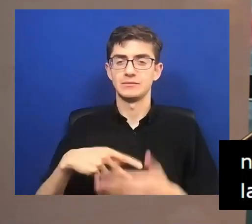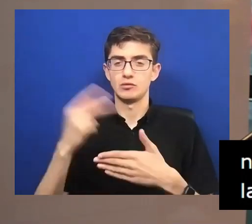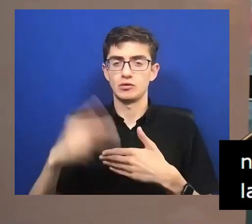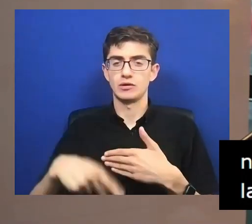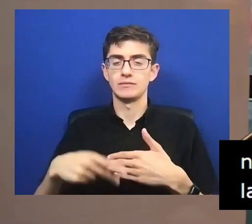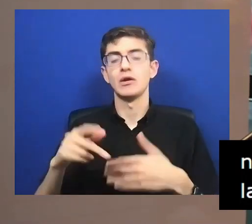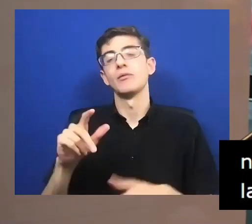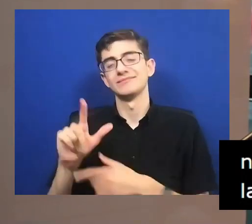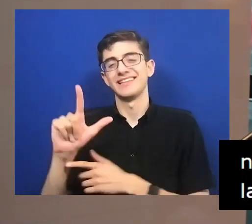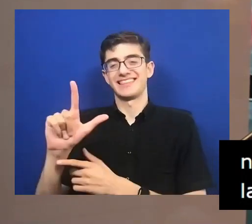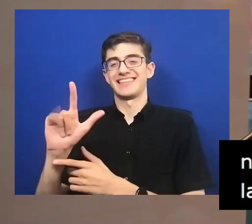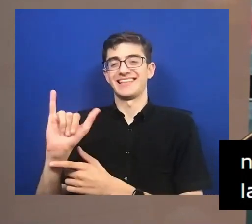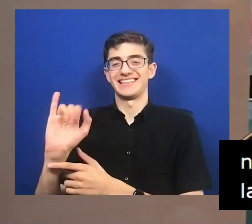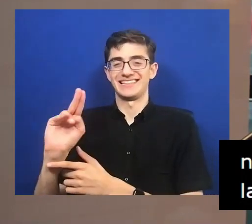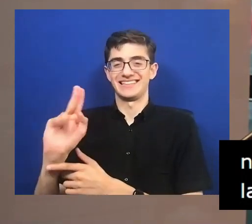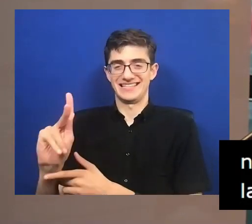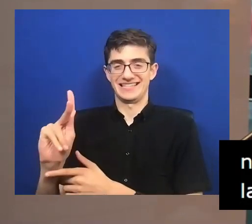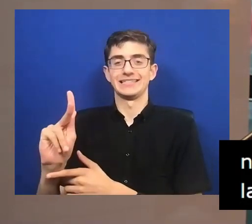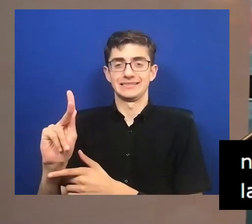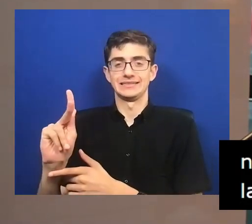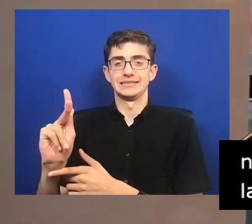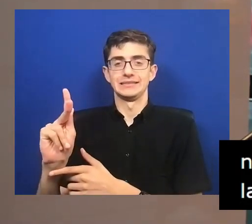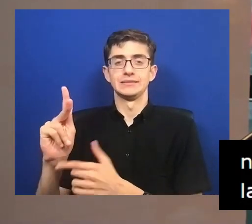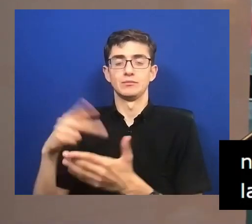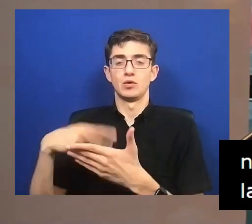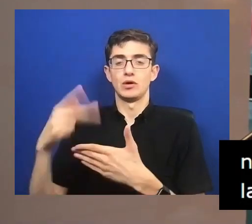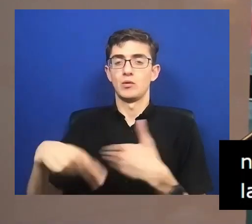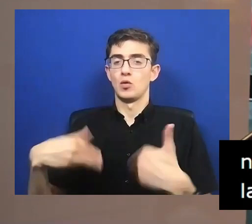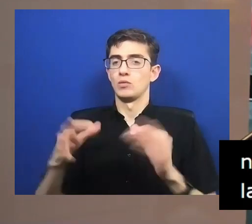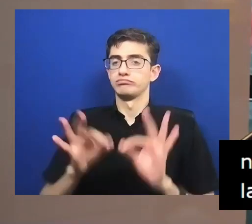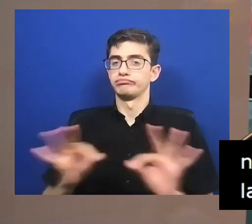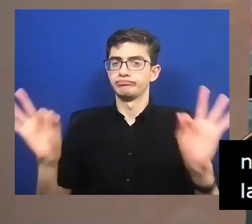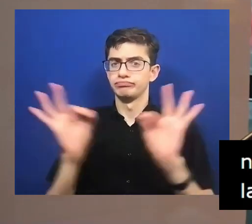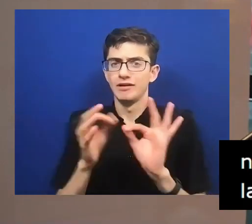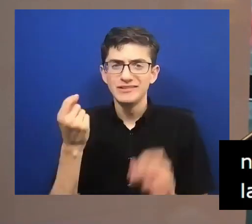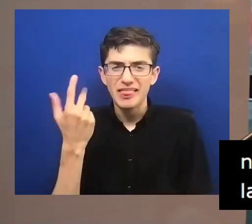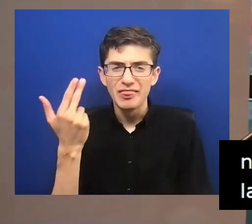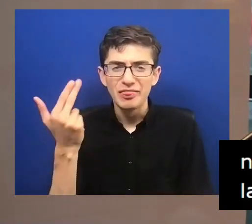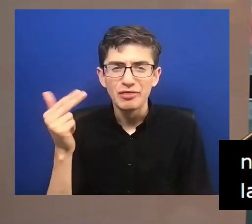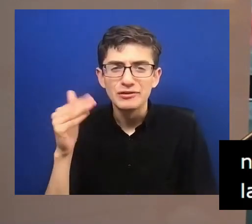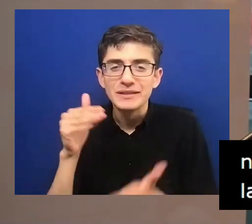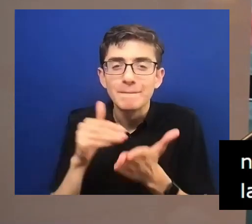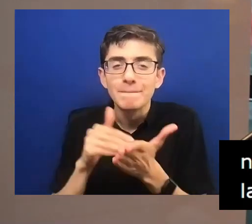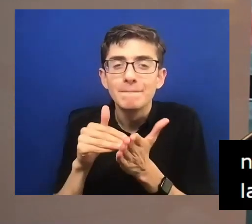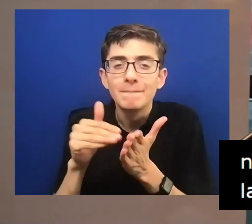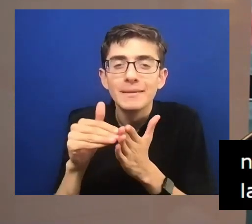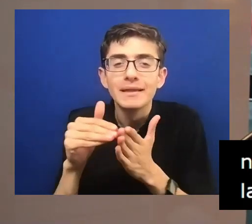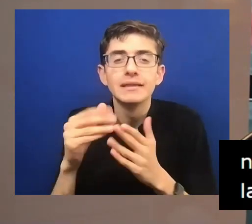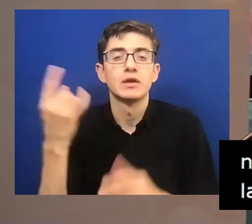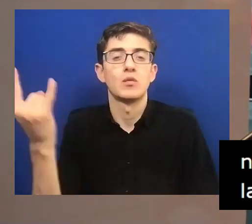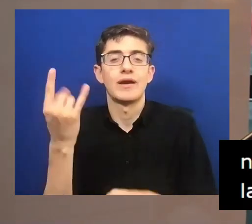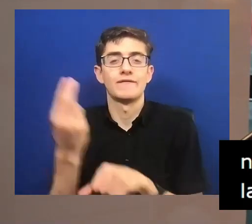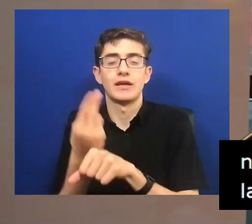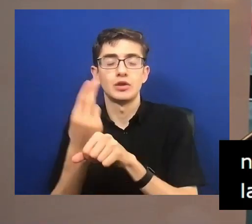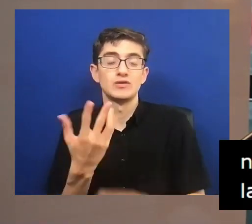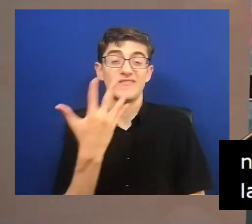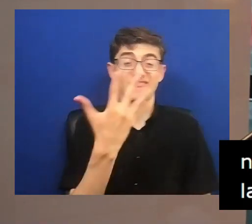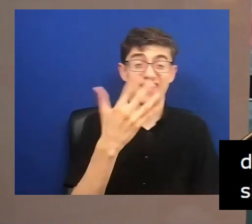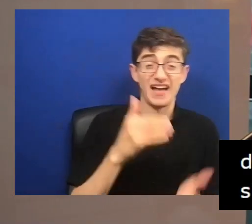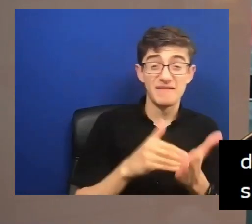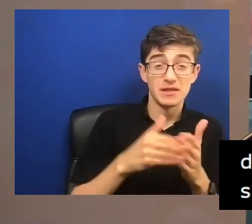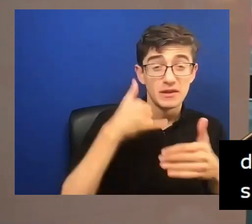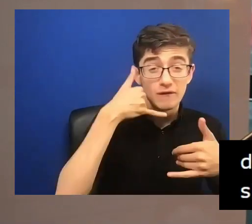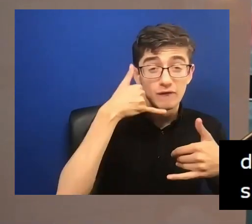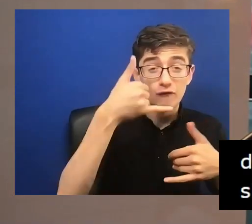as evidenced by its 13 million Wi-Fi users and 5 million annual phone calls. In 2022,